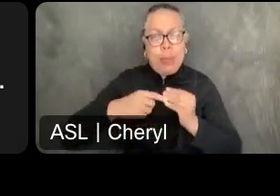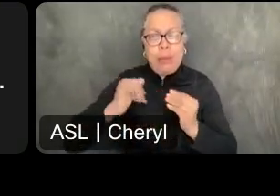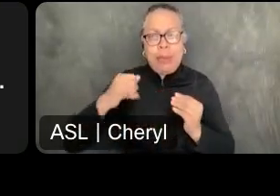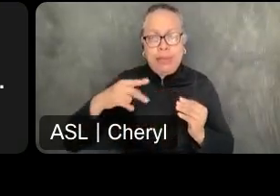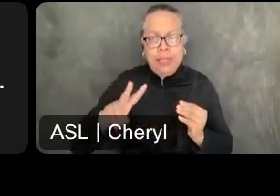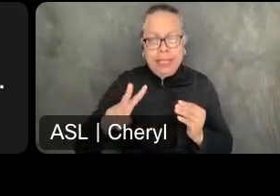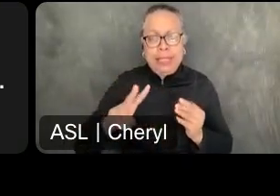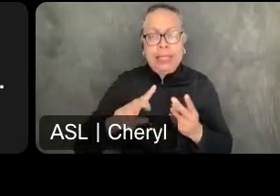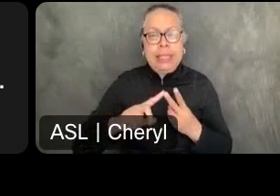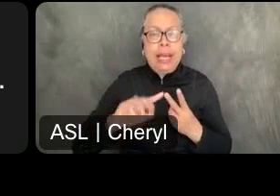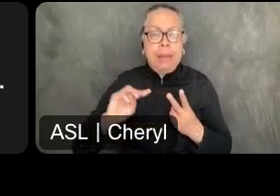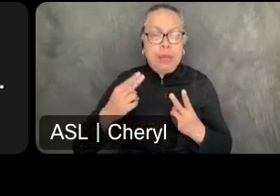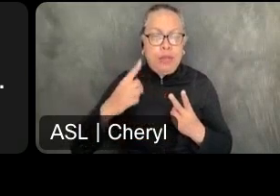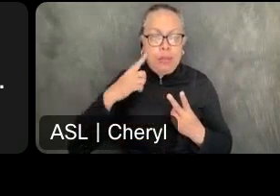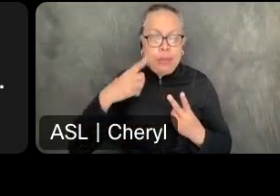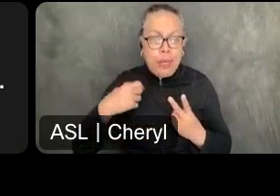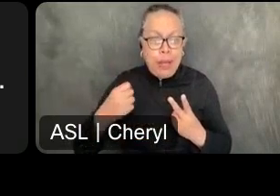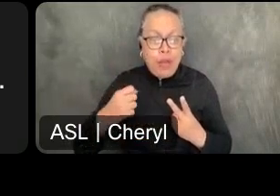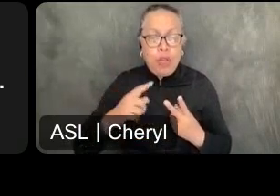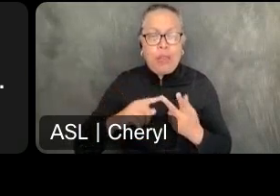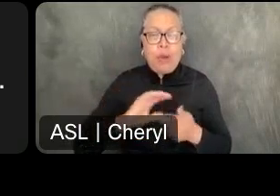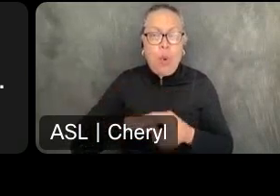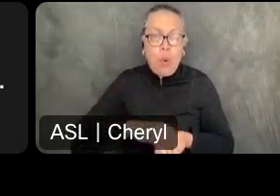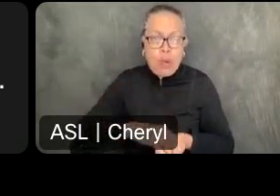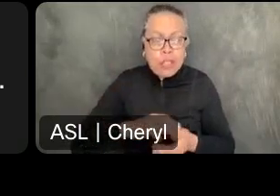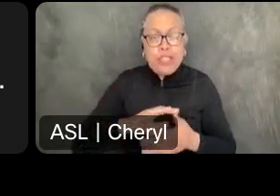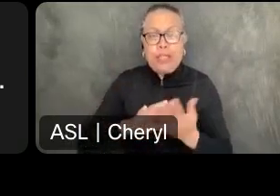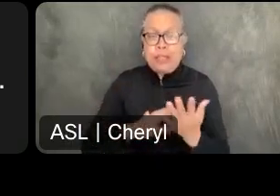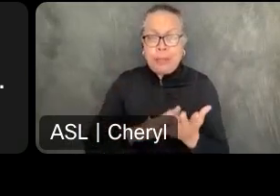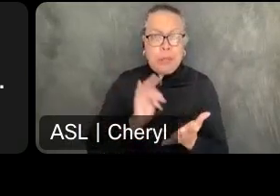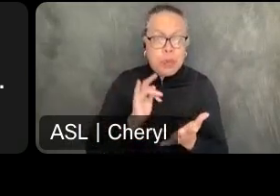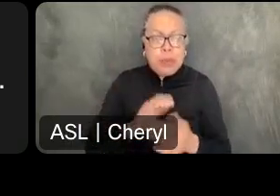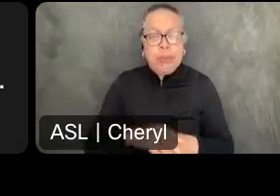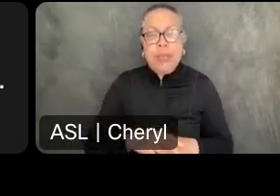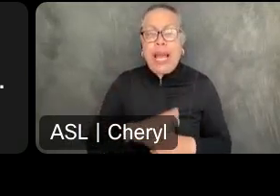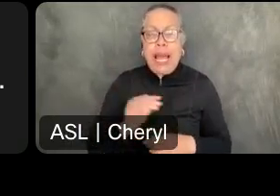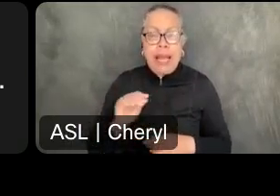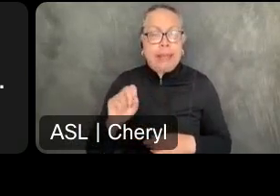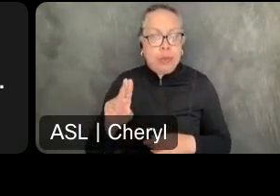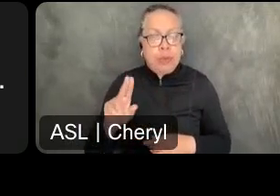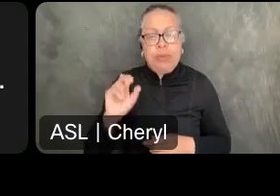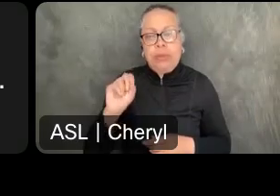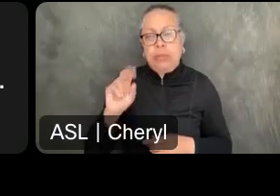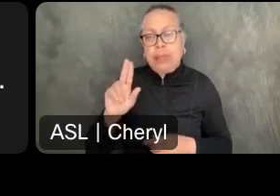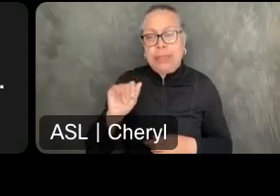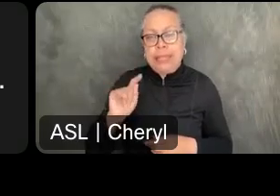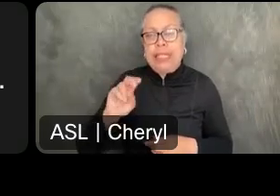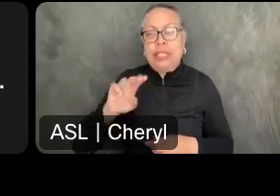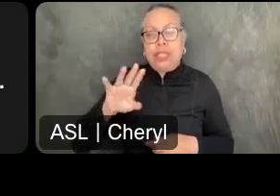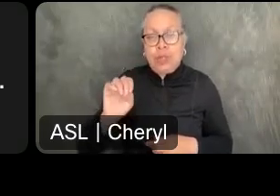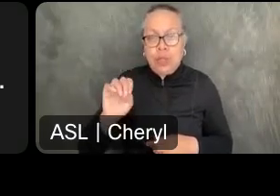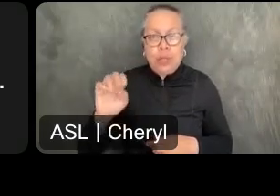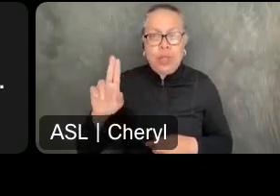and mental health coercion, as well as substance use and substance use coercion. Because while in